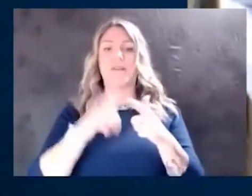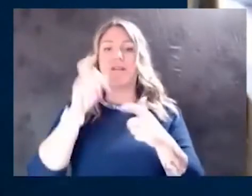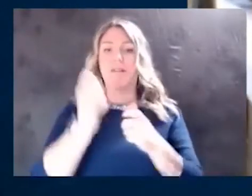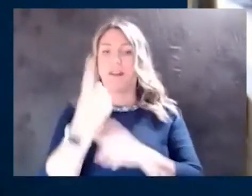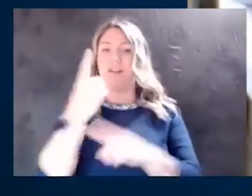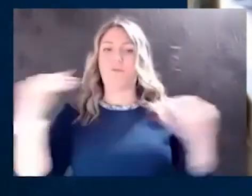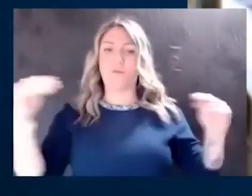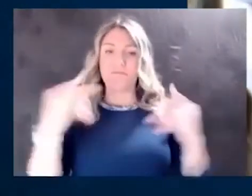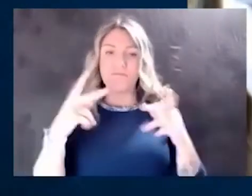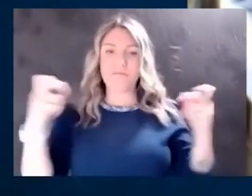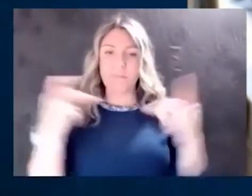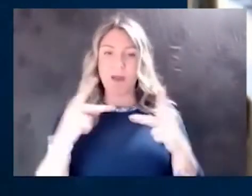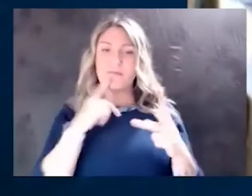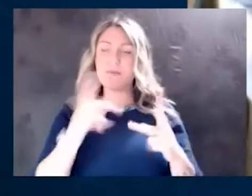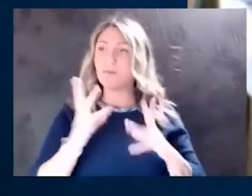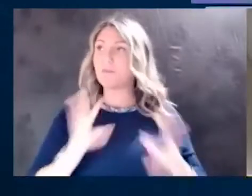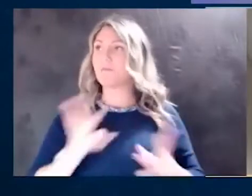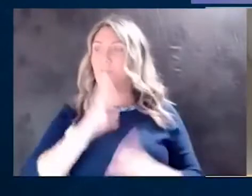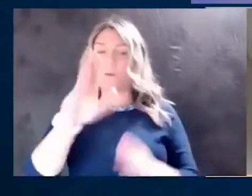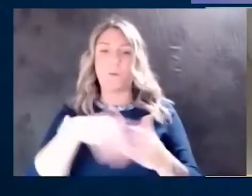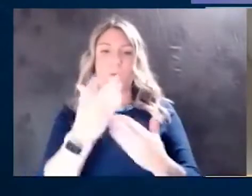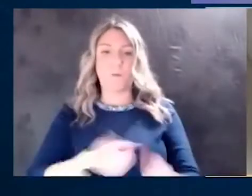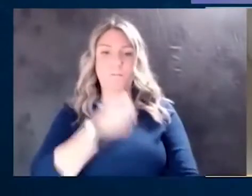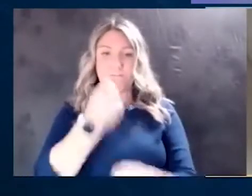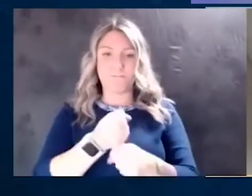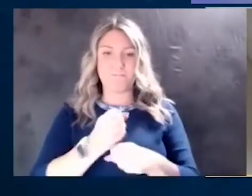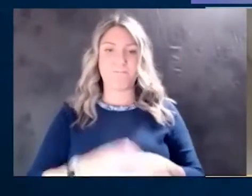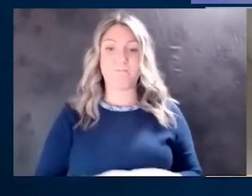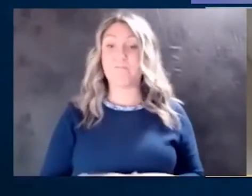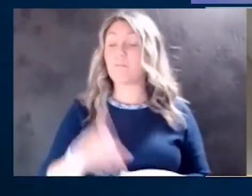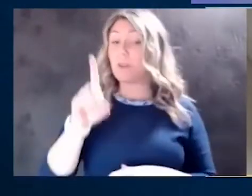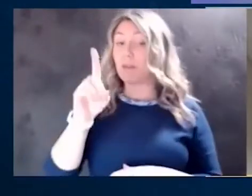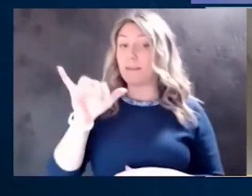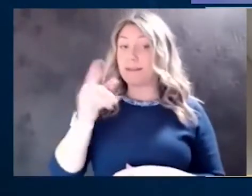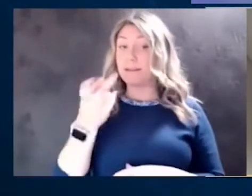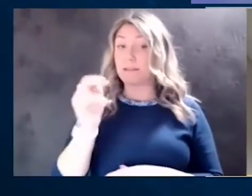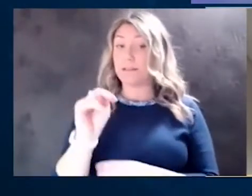mostly fine for the whole year. So. Dylan, how about you? Virtual learning?